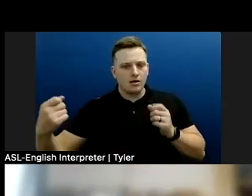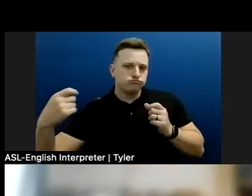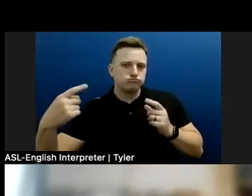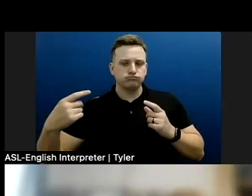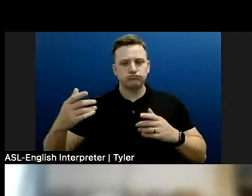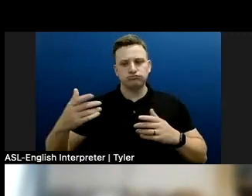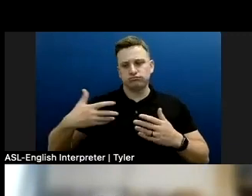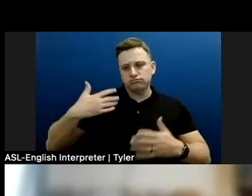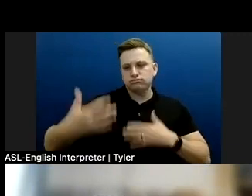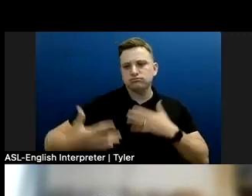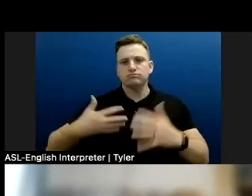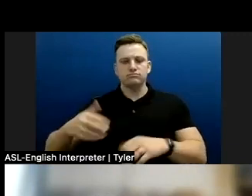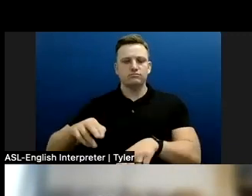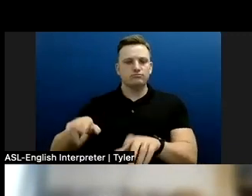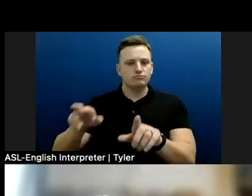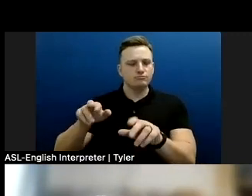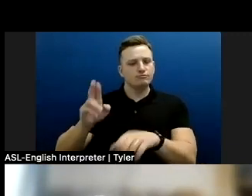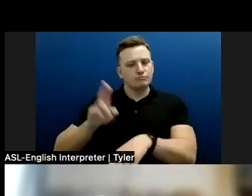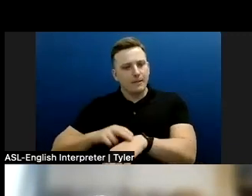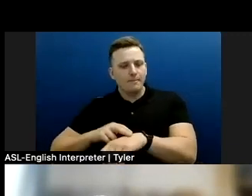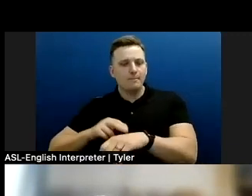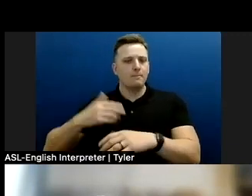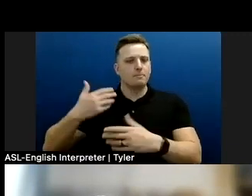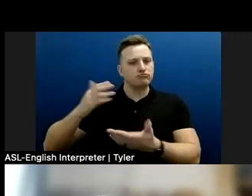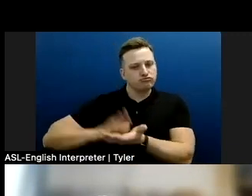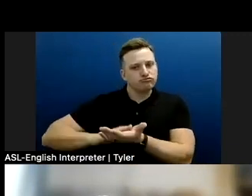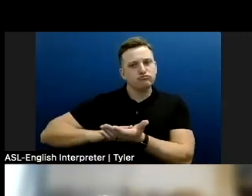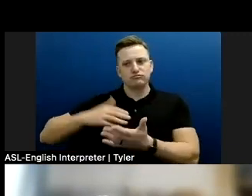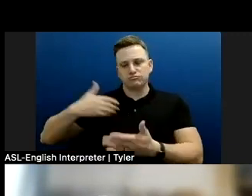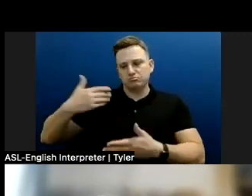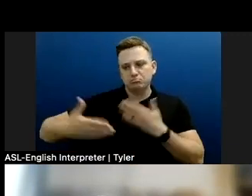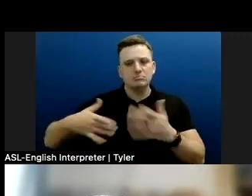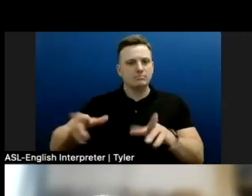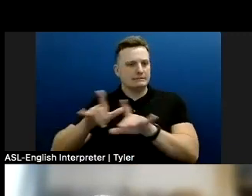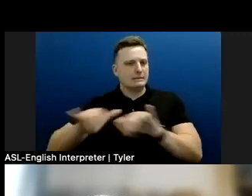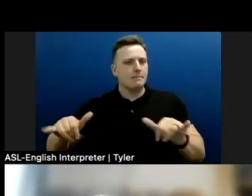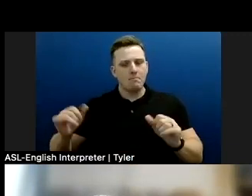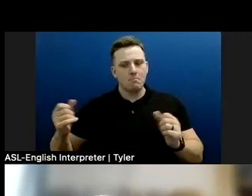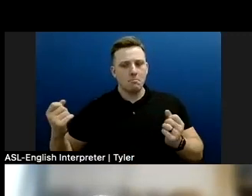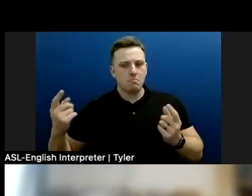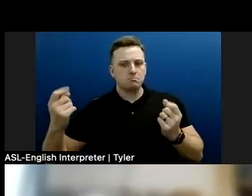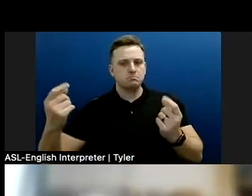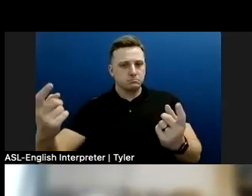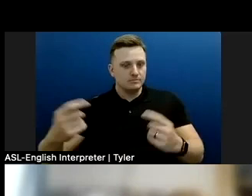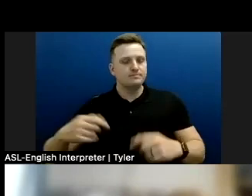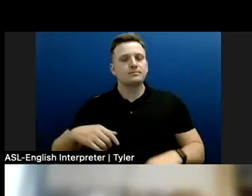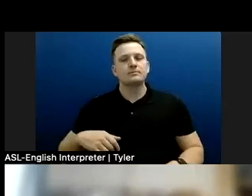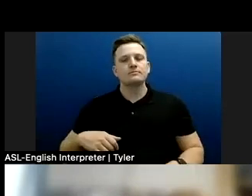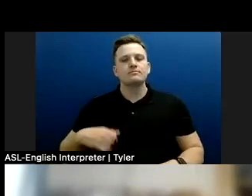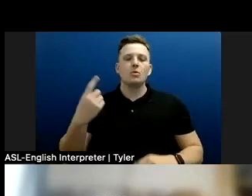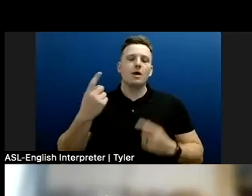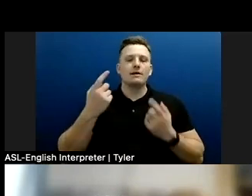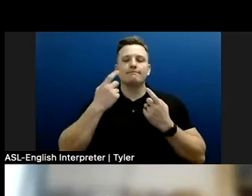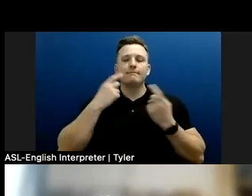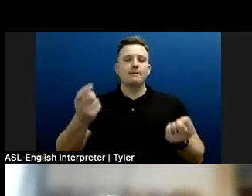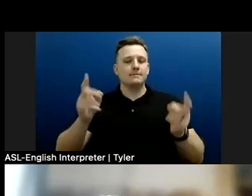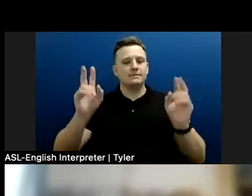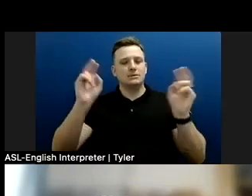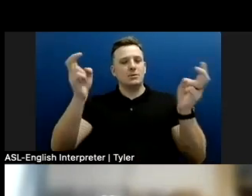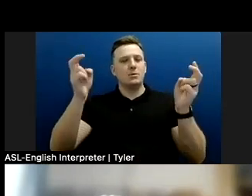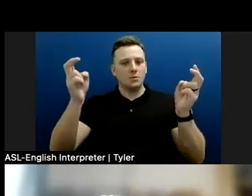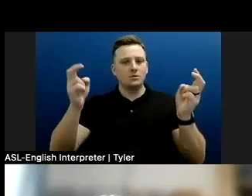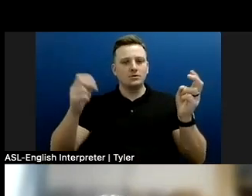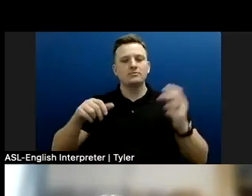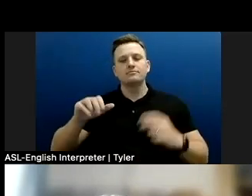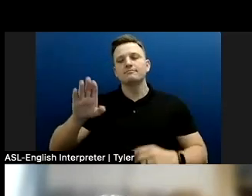it seems that they're absolutely in tune with one another. And there's the famous quote in our line of work from